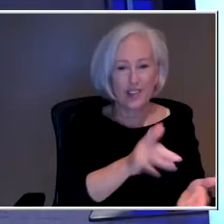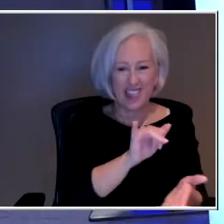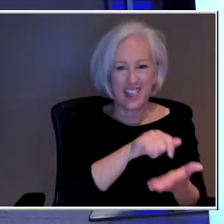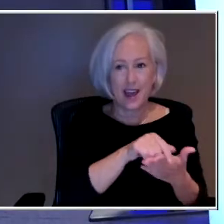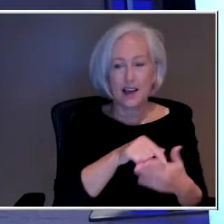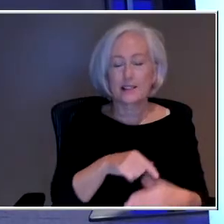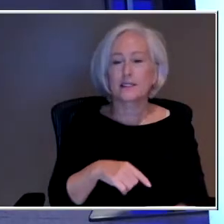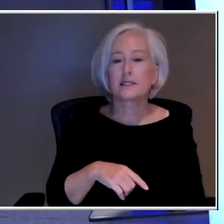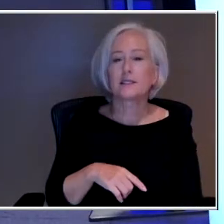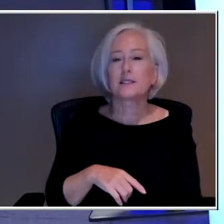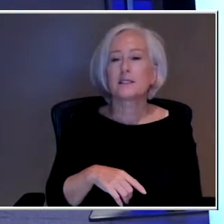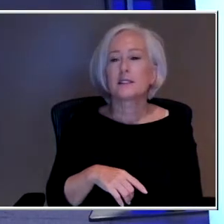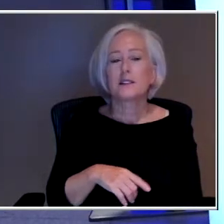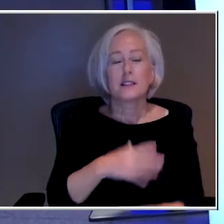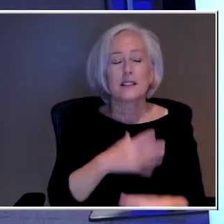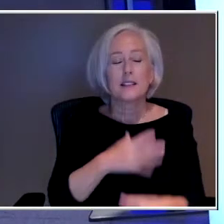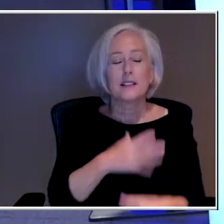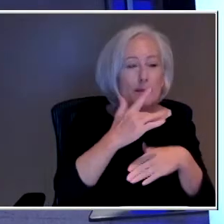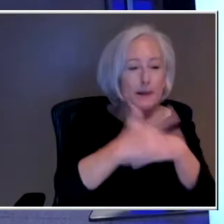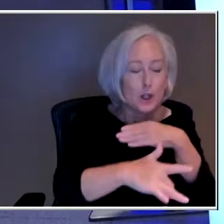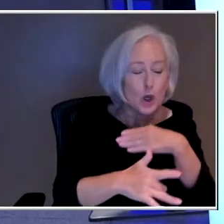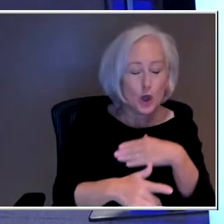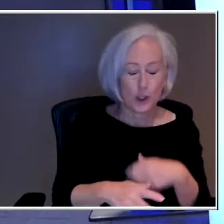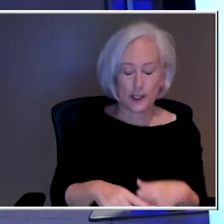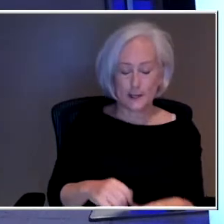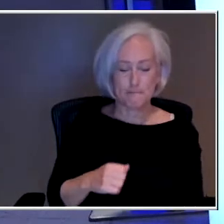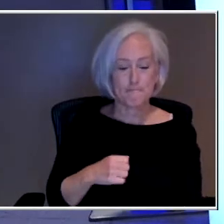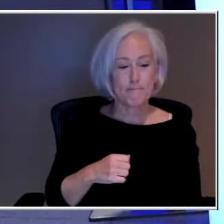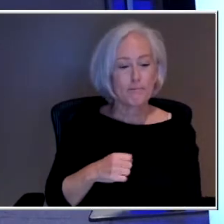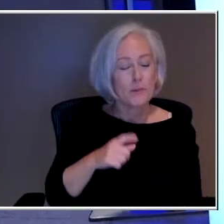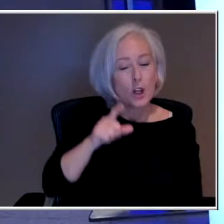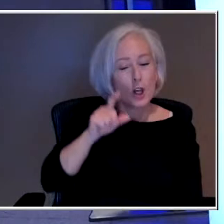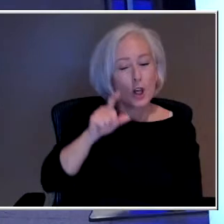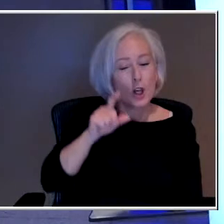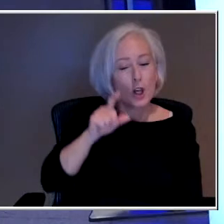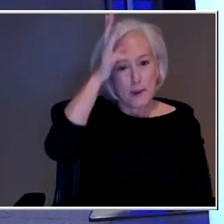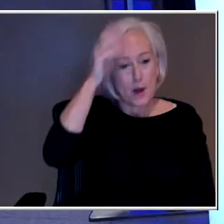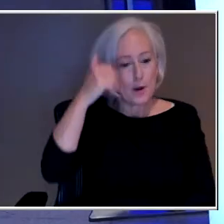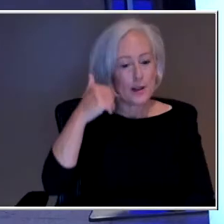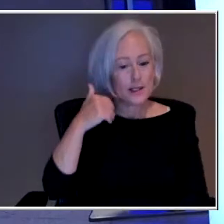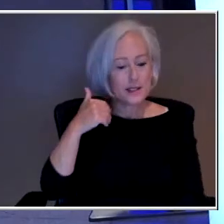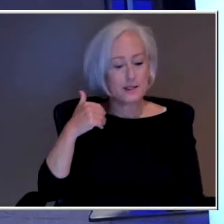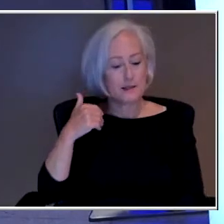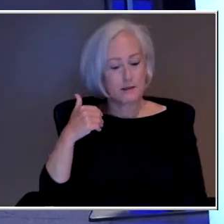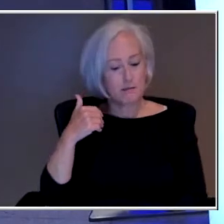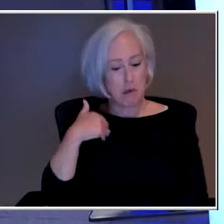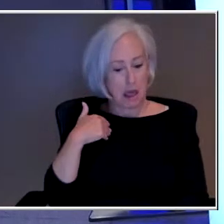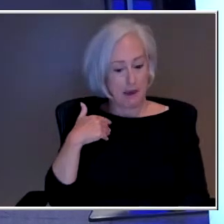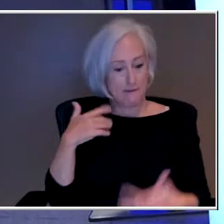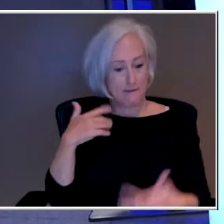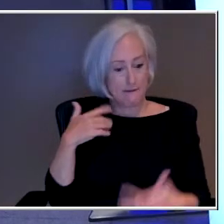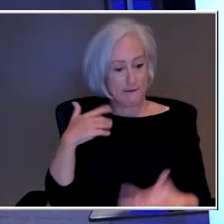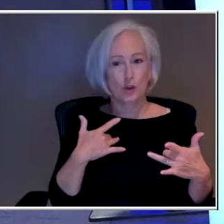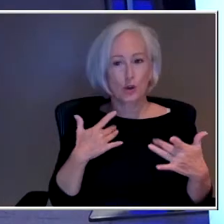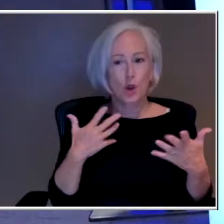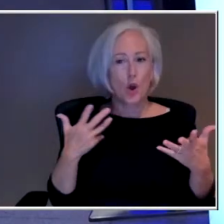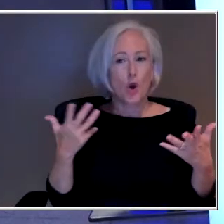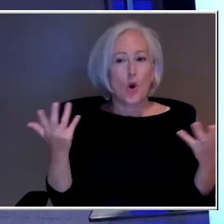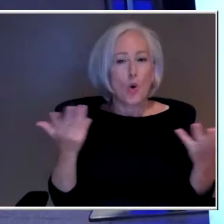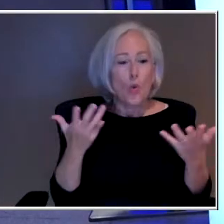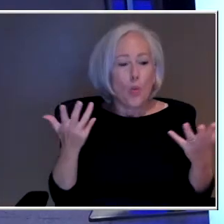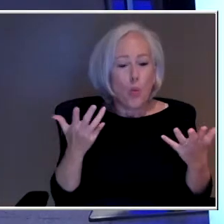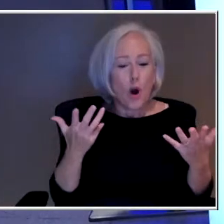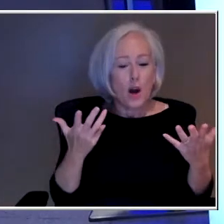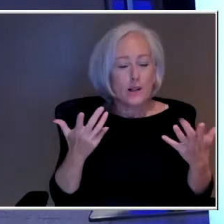question from me is just, are there questions that parents should, if they have a concern, what's just an on-the-spot dinner table conversation or question they can ask